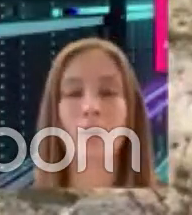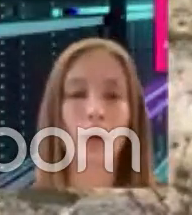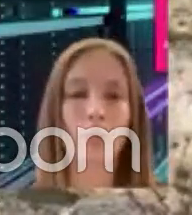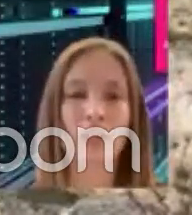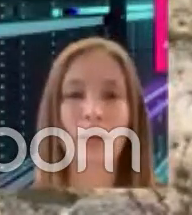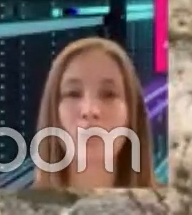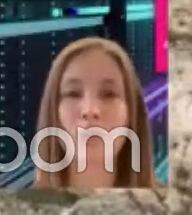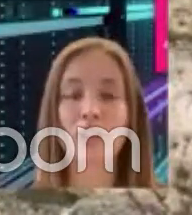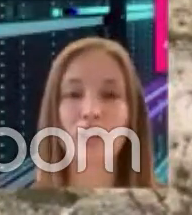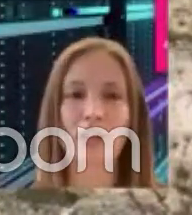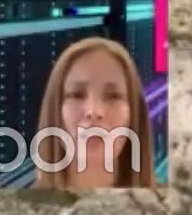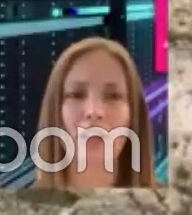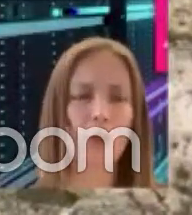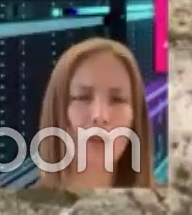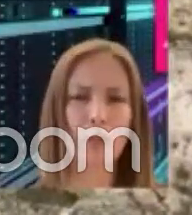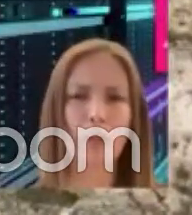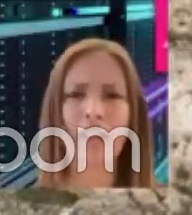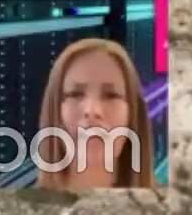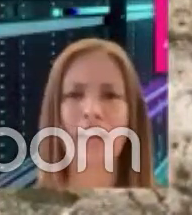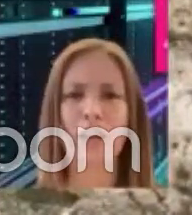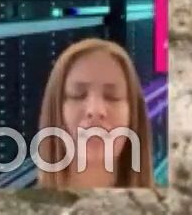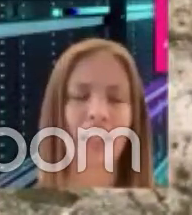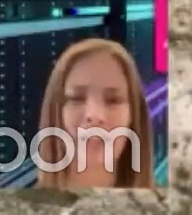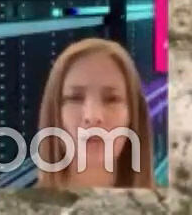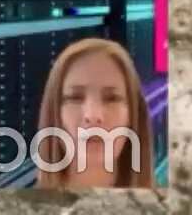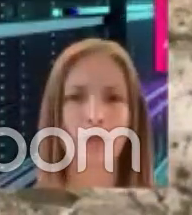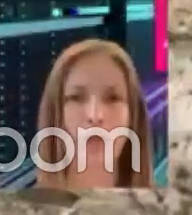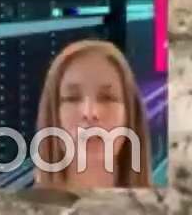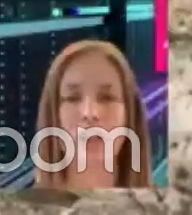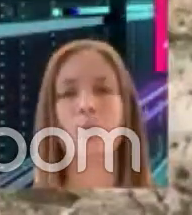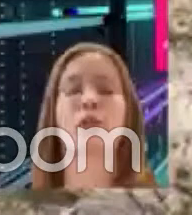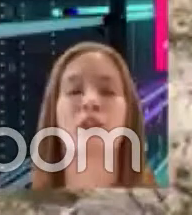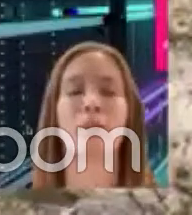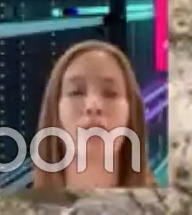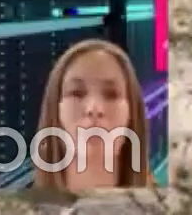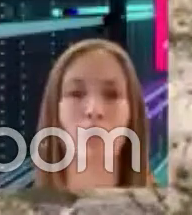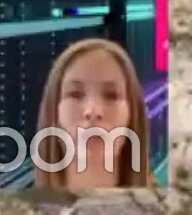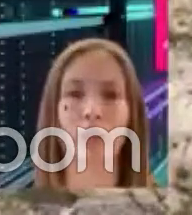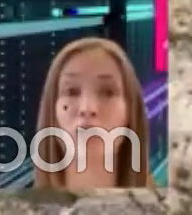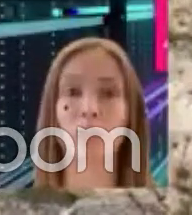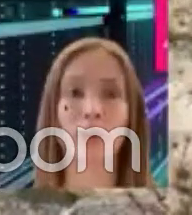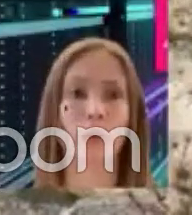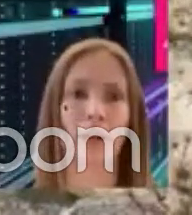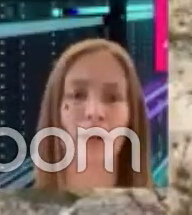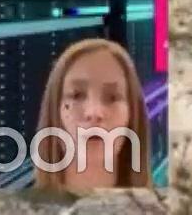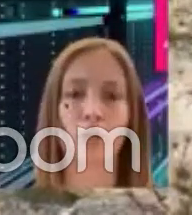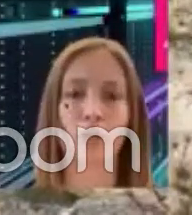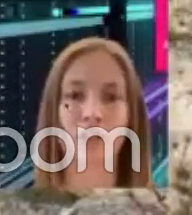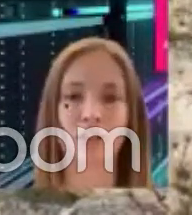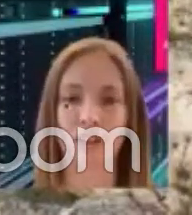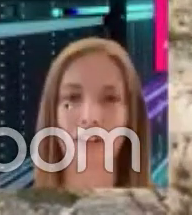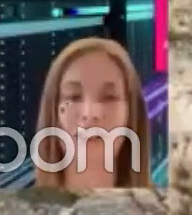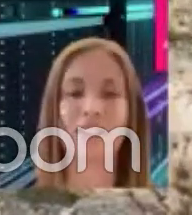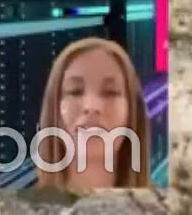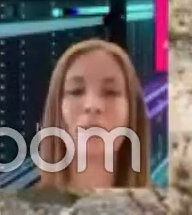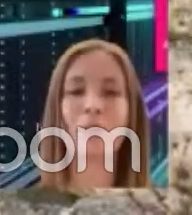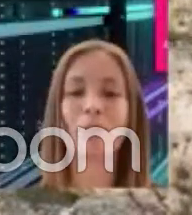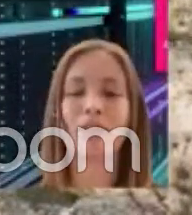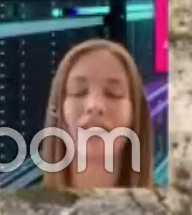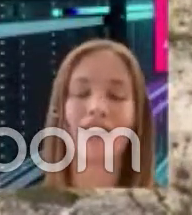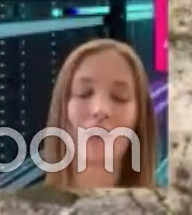but a couple of times a year they'll emerge from their cave yell at us about phishing emails or something before they go stomping right back off into the